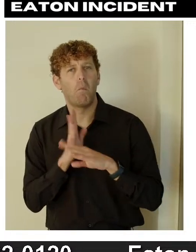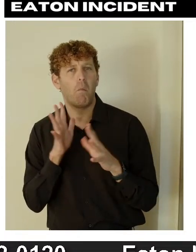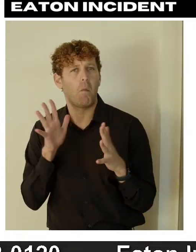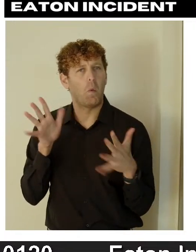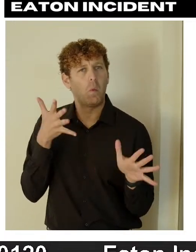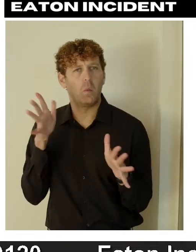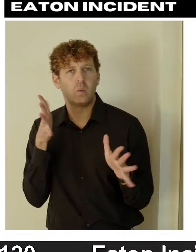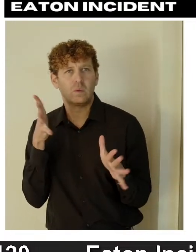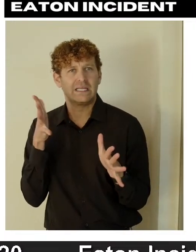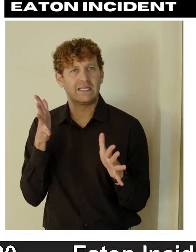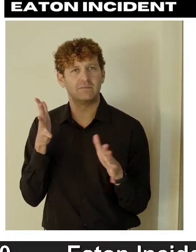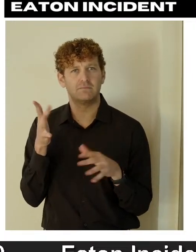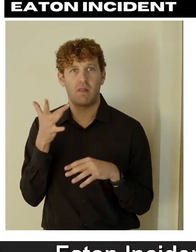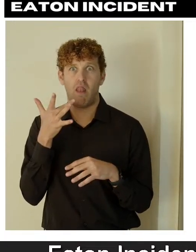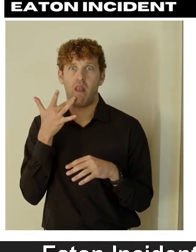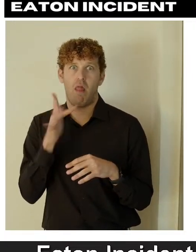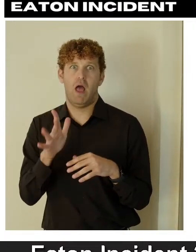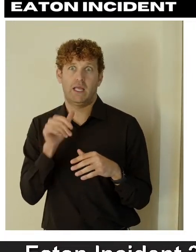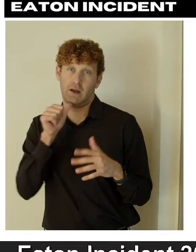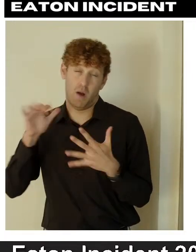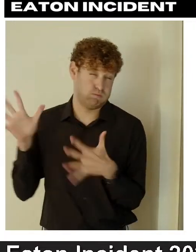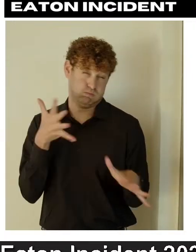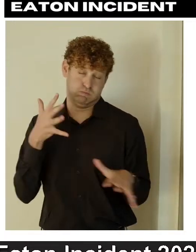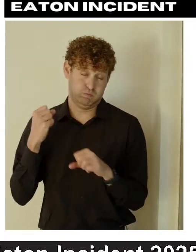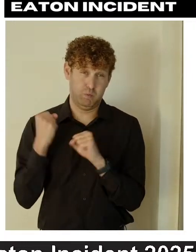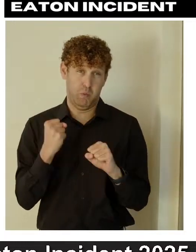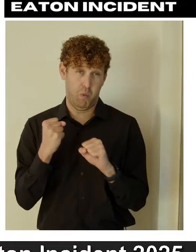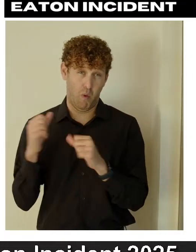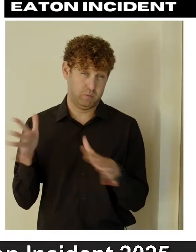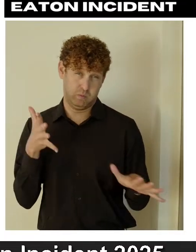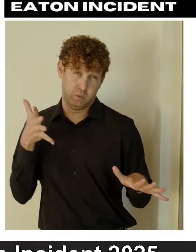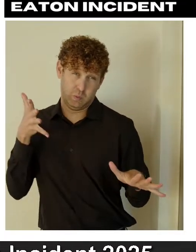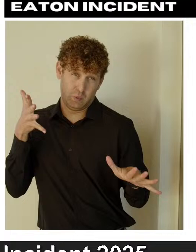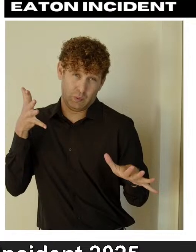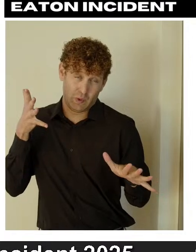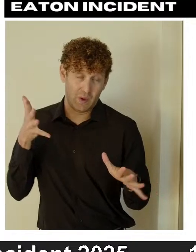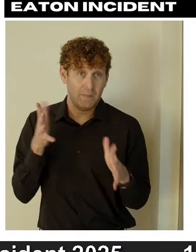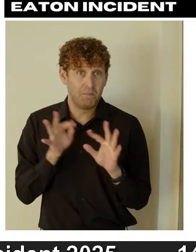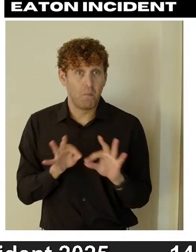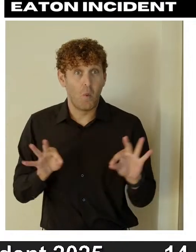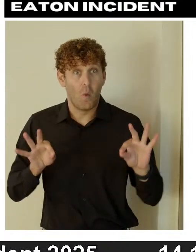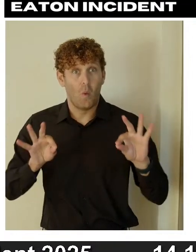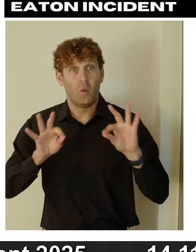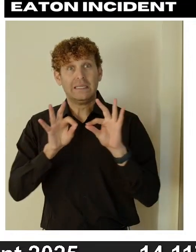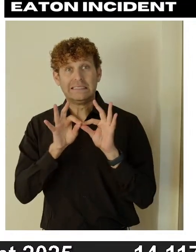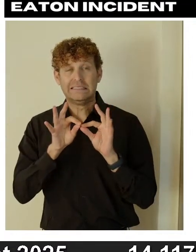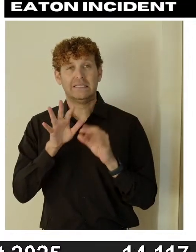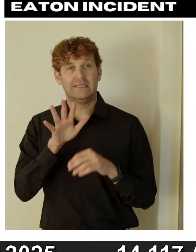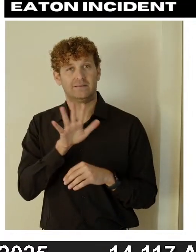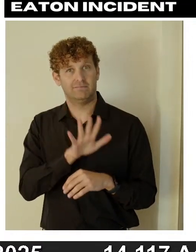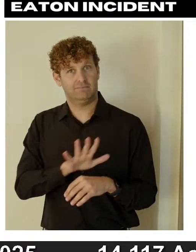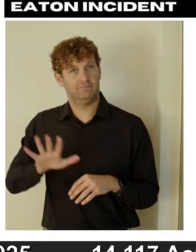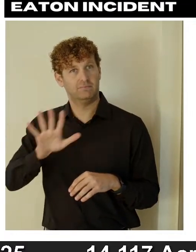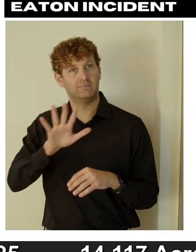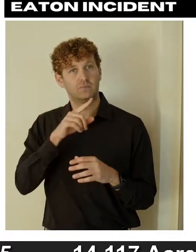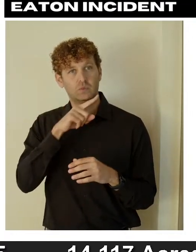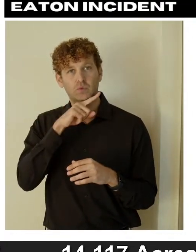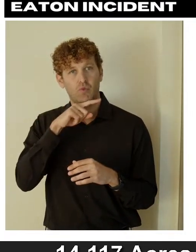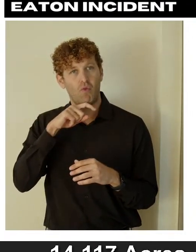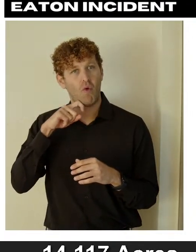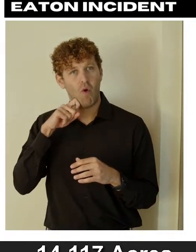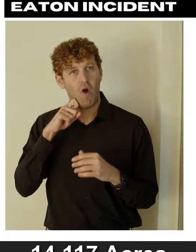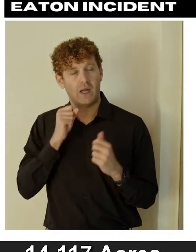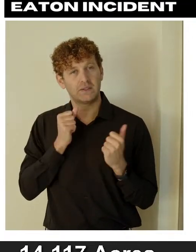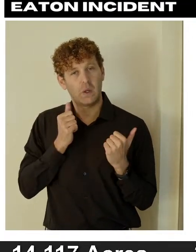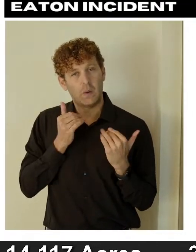the sustained winds, but more importantly, things are very dry out there, so a lot of those fuels are just essentially burning themselves